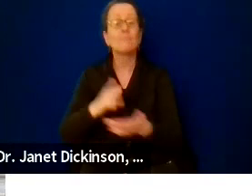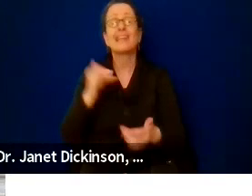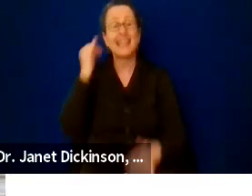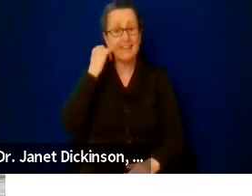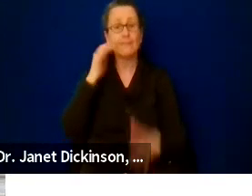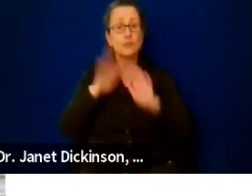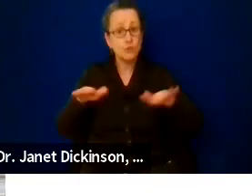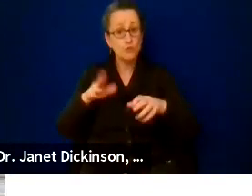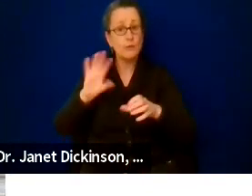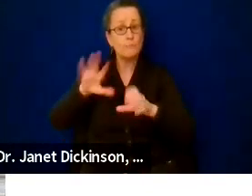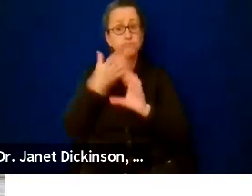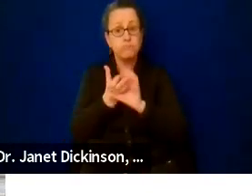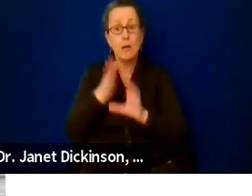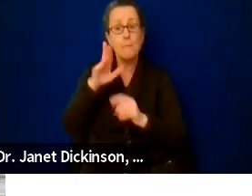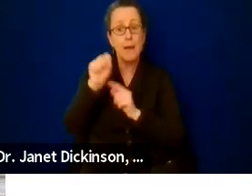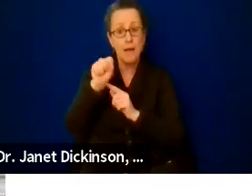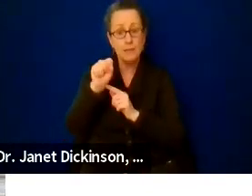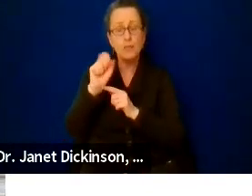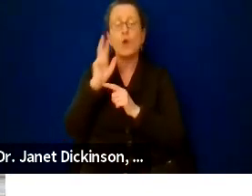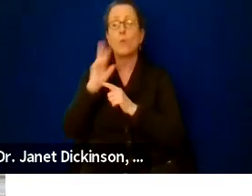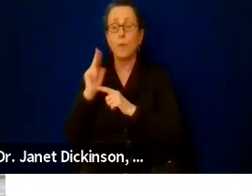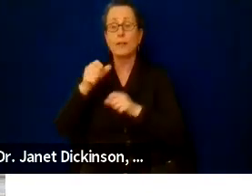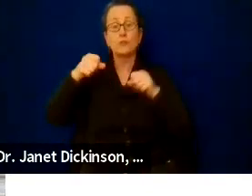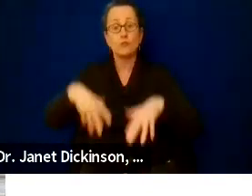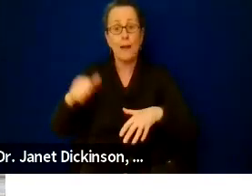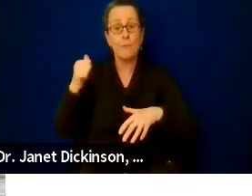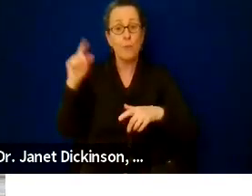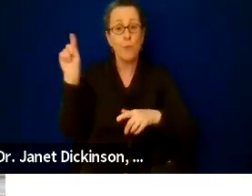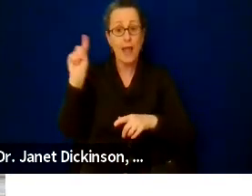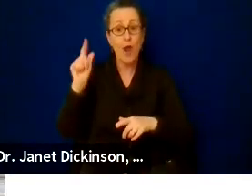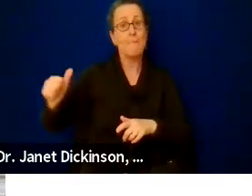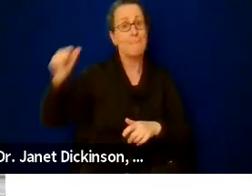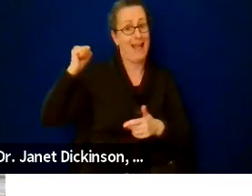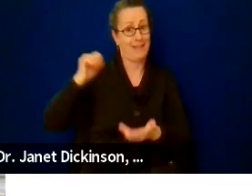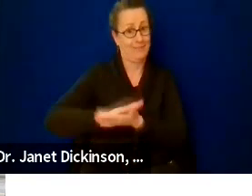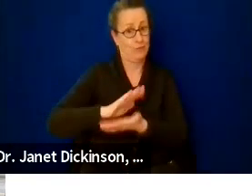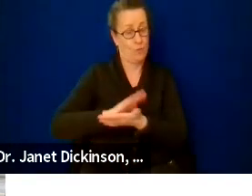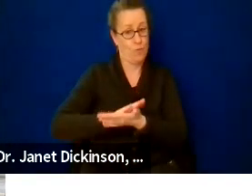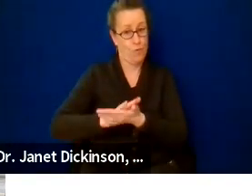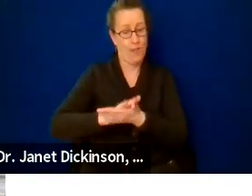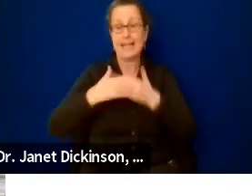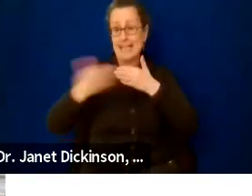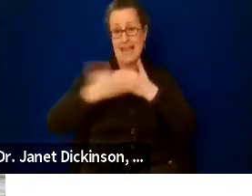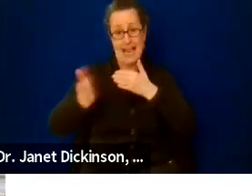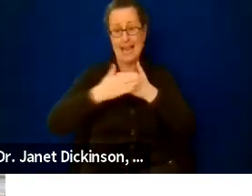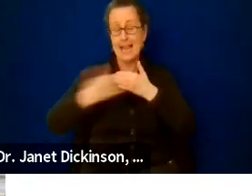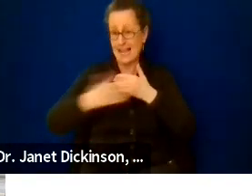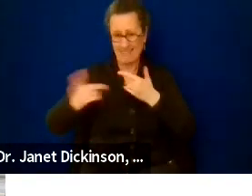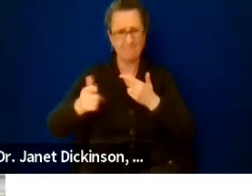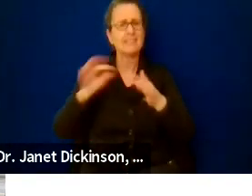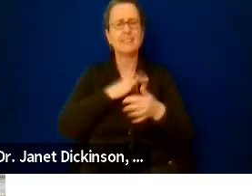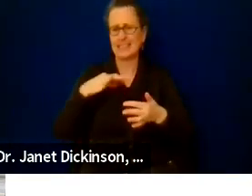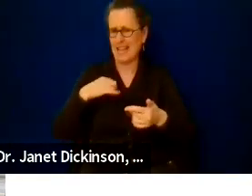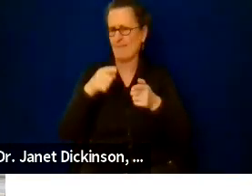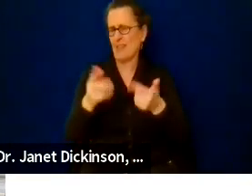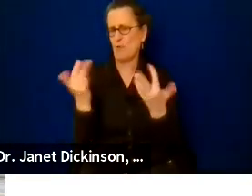will use the Franklin Street gate at the back of the school, and they'll come through that gate, and school staff will be available